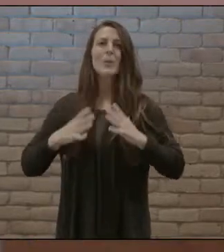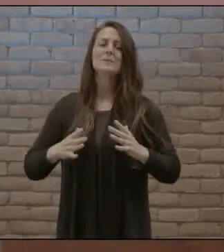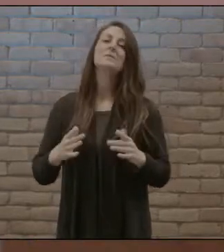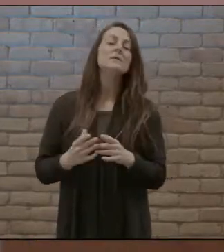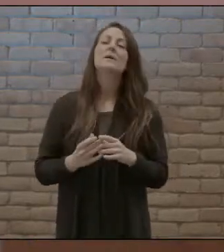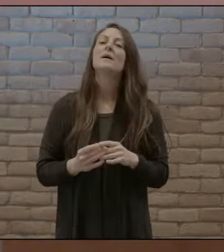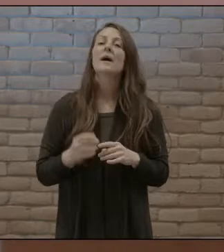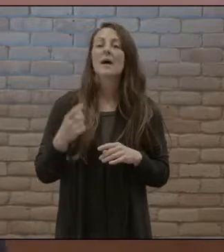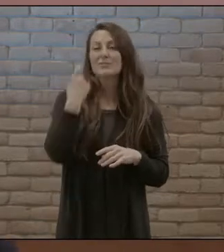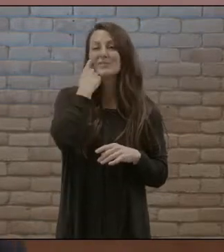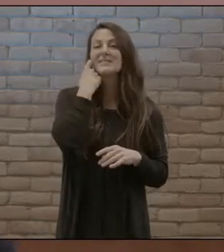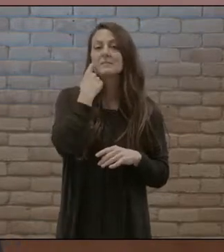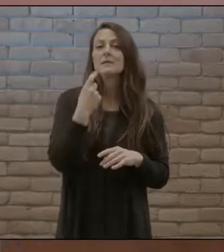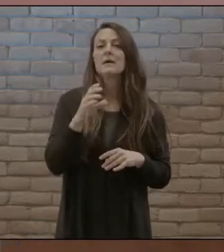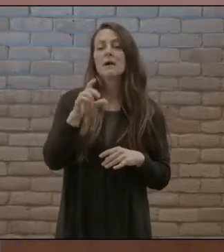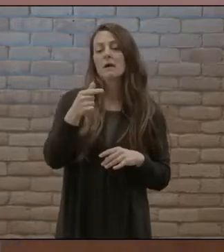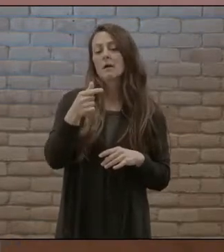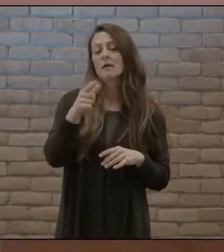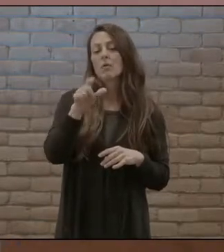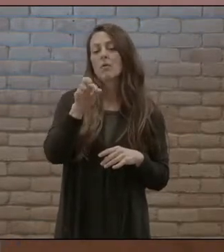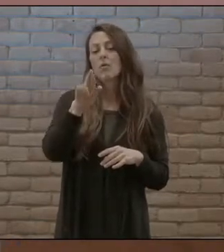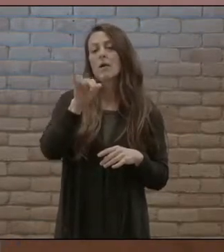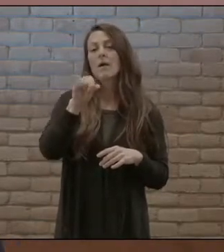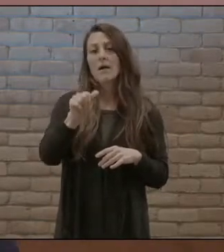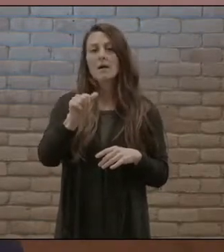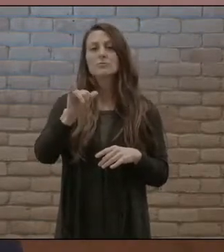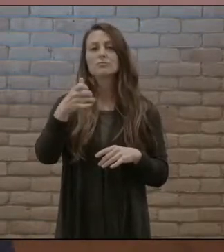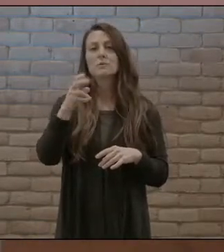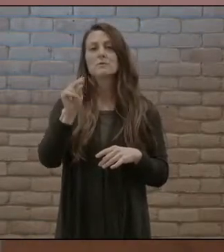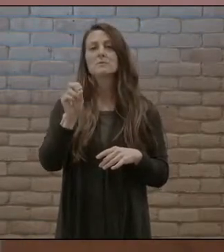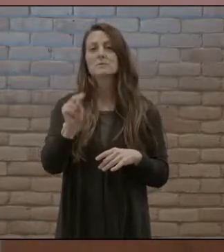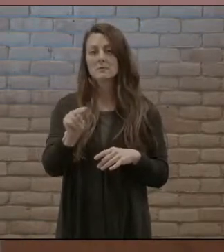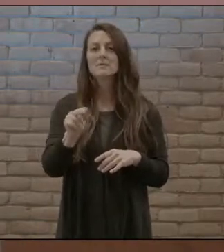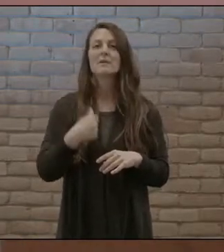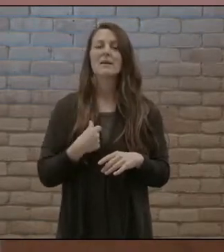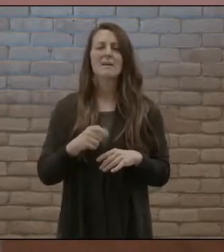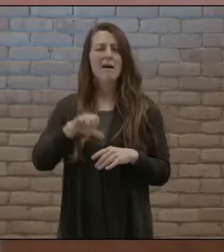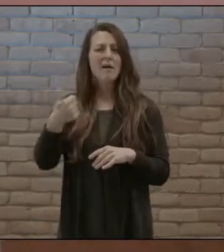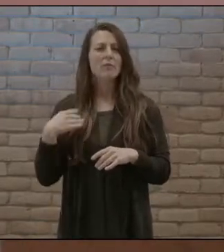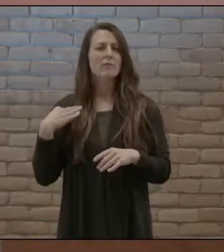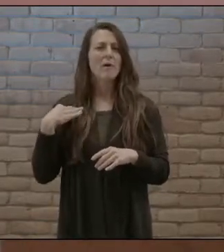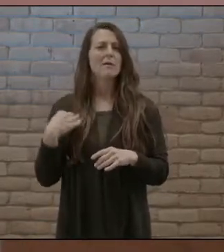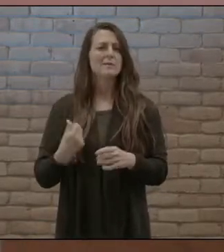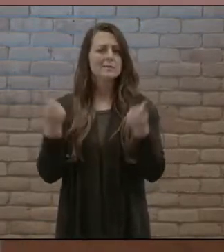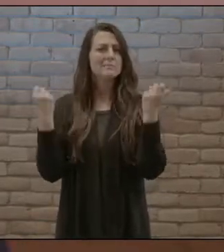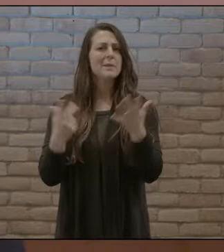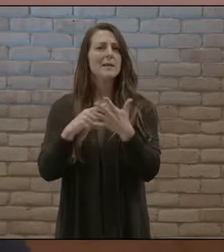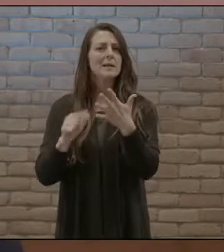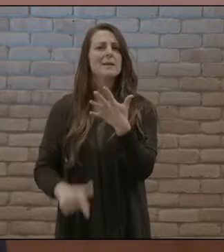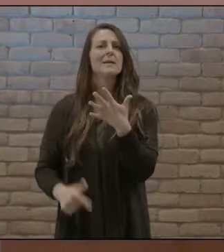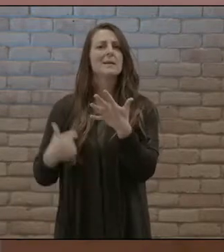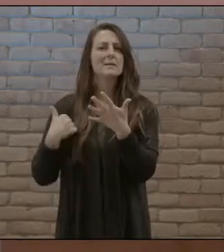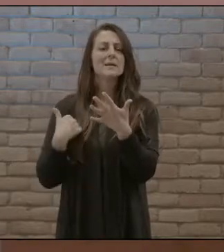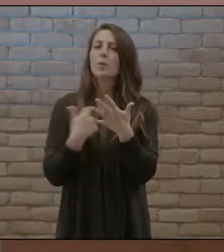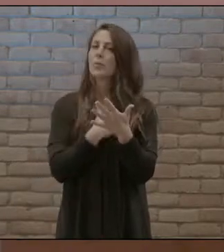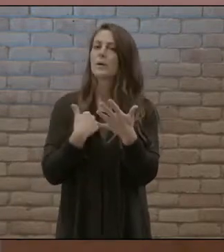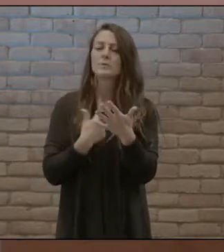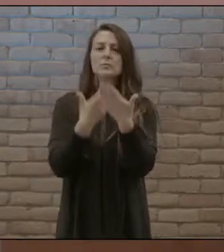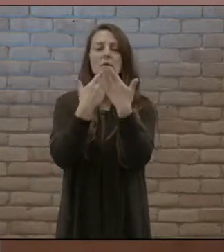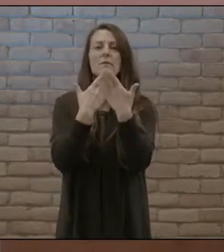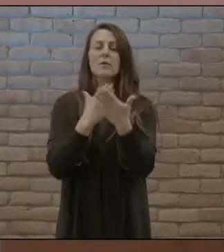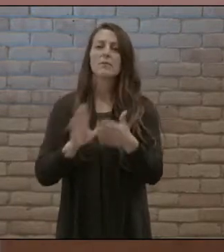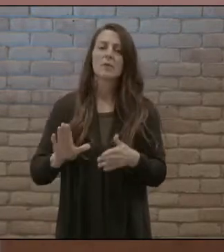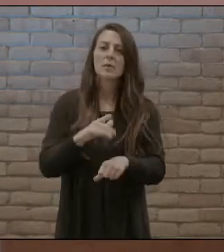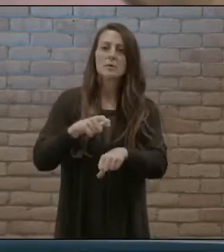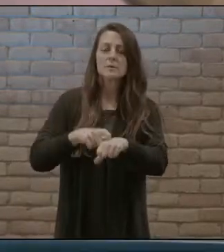over that ministry and many countless volunteers throughout the year that we are so thankful that for the time and the effort that they